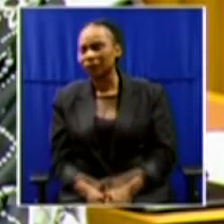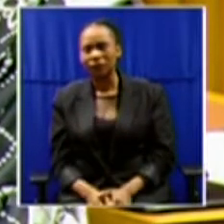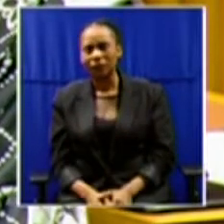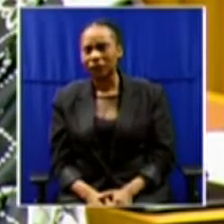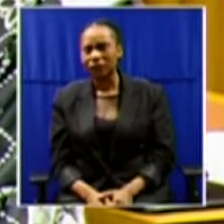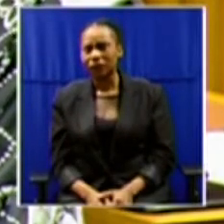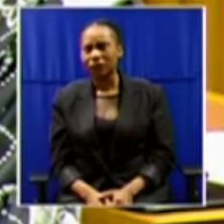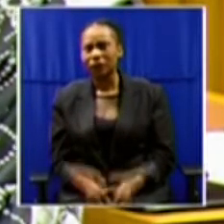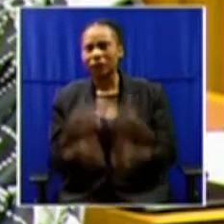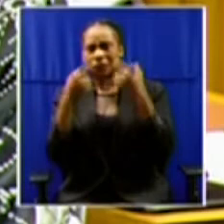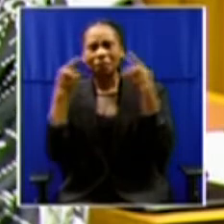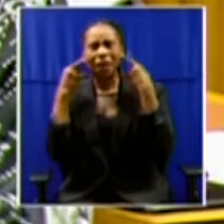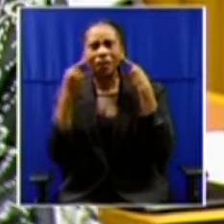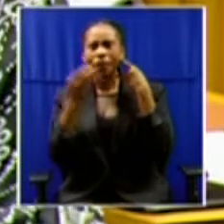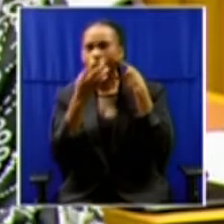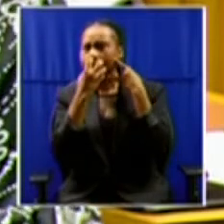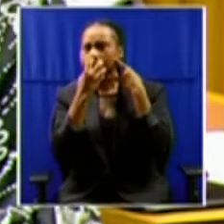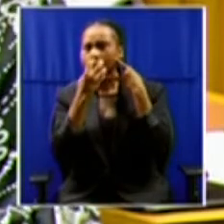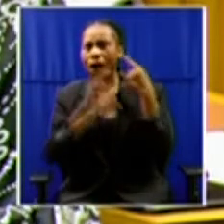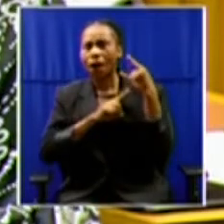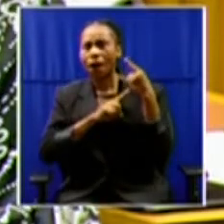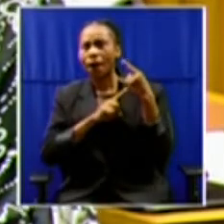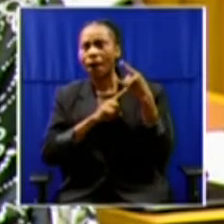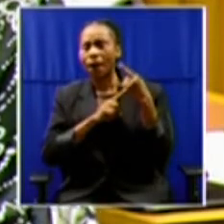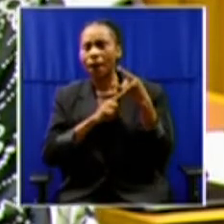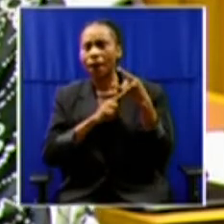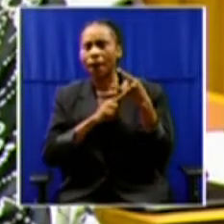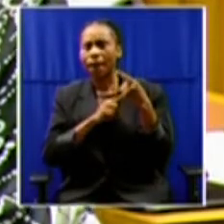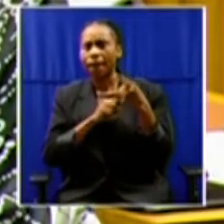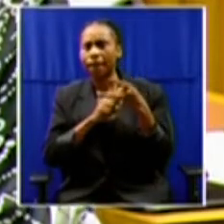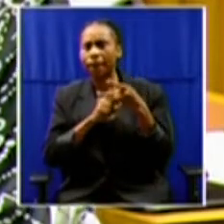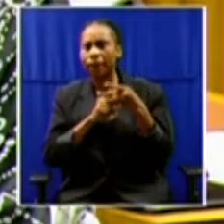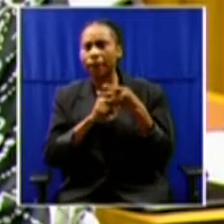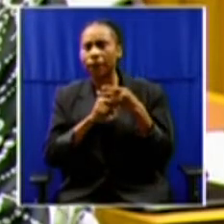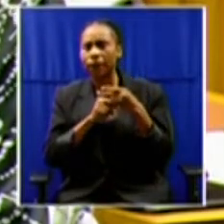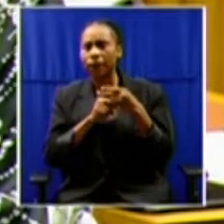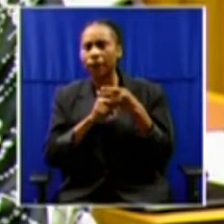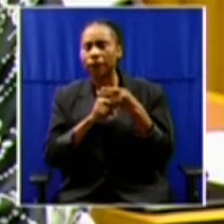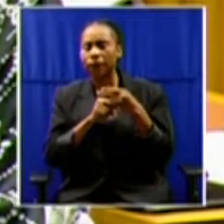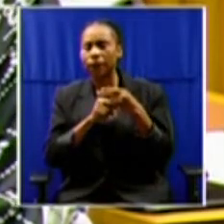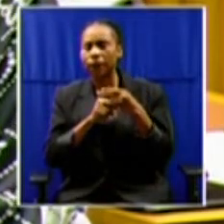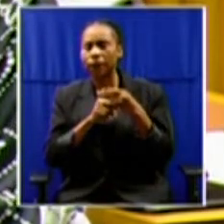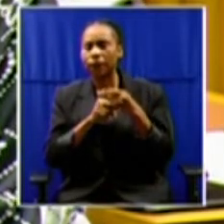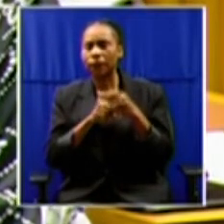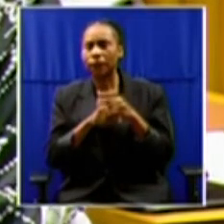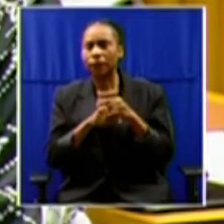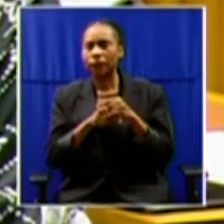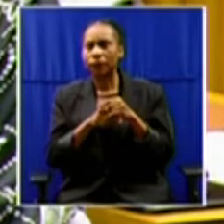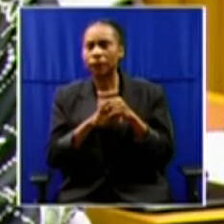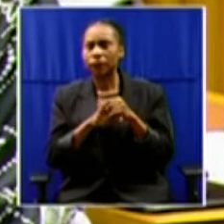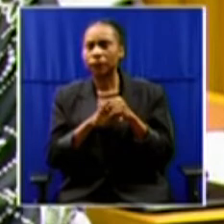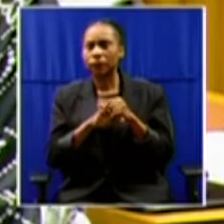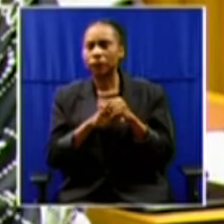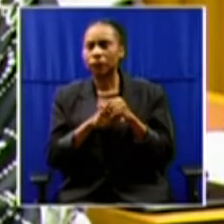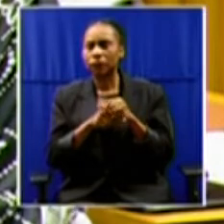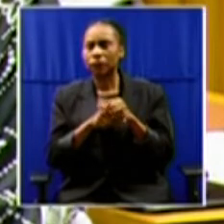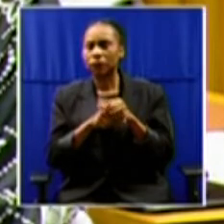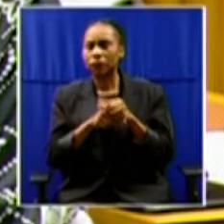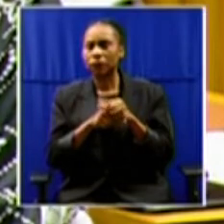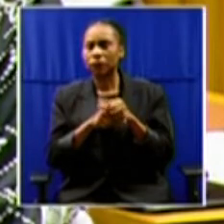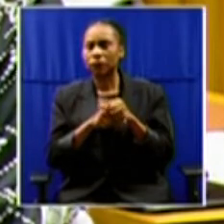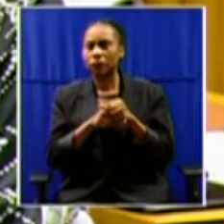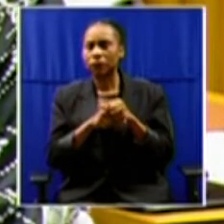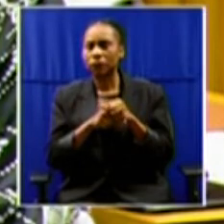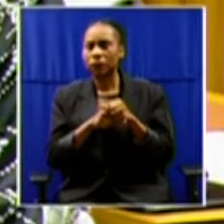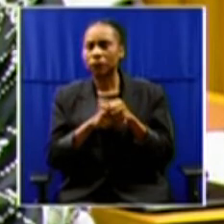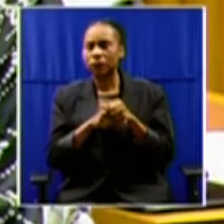such as representatives, for instance, of the defense industry and the like, are not